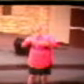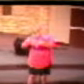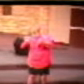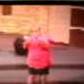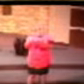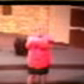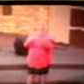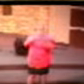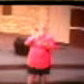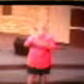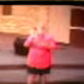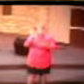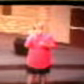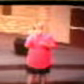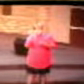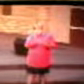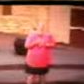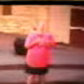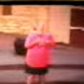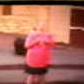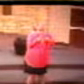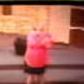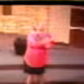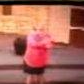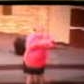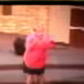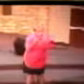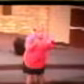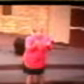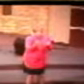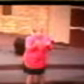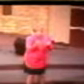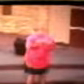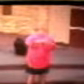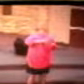They will move you with power from the places that you know,